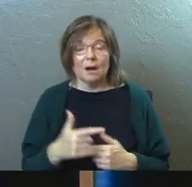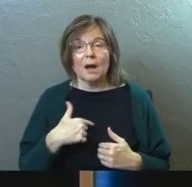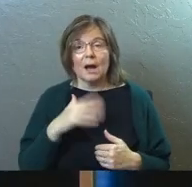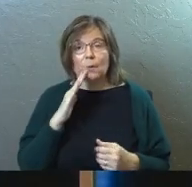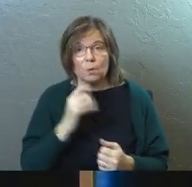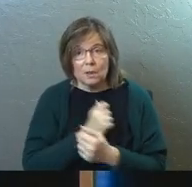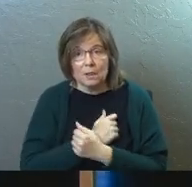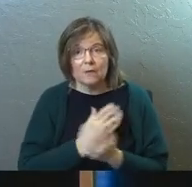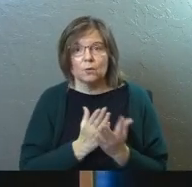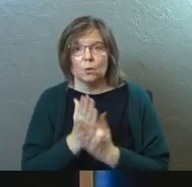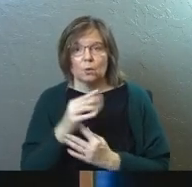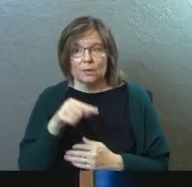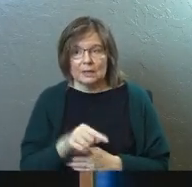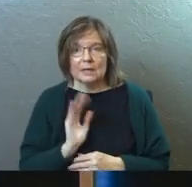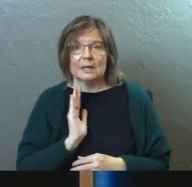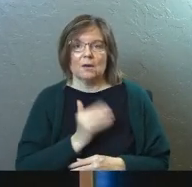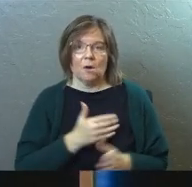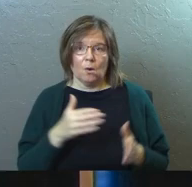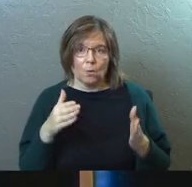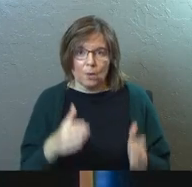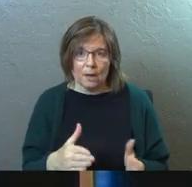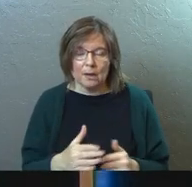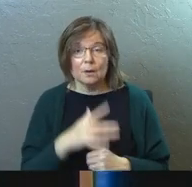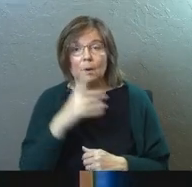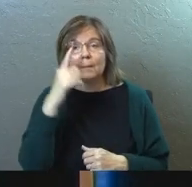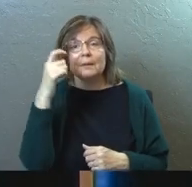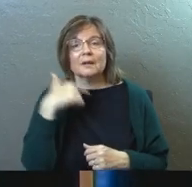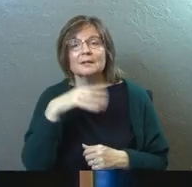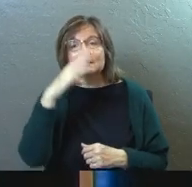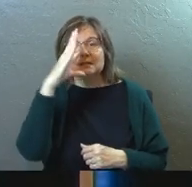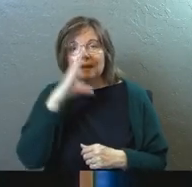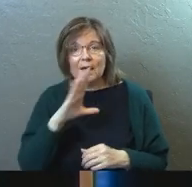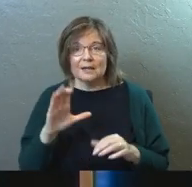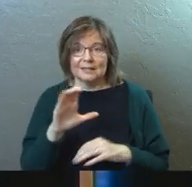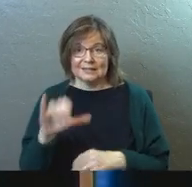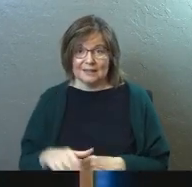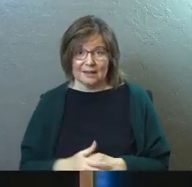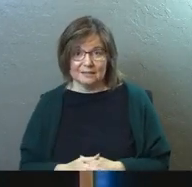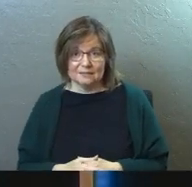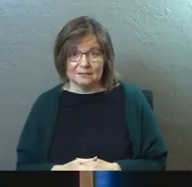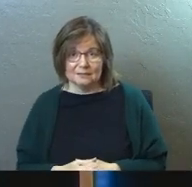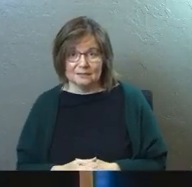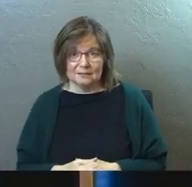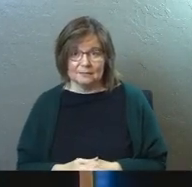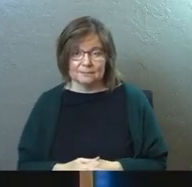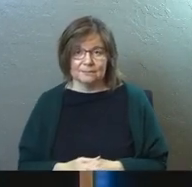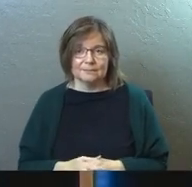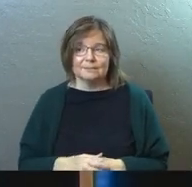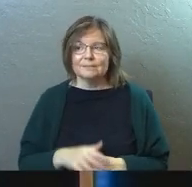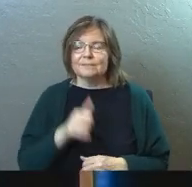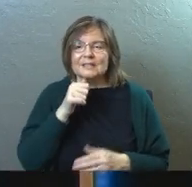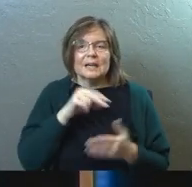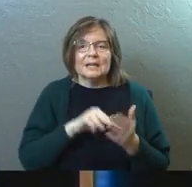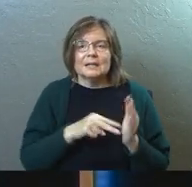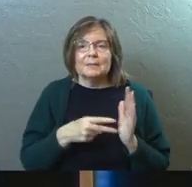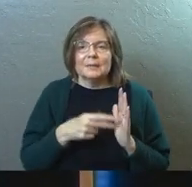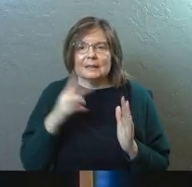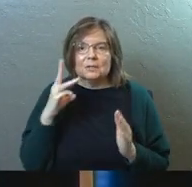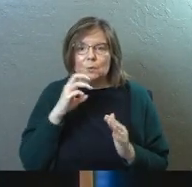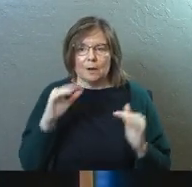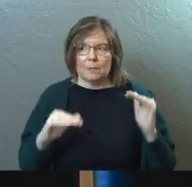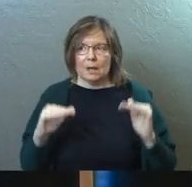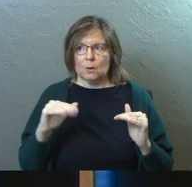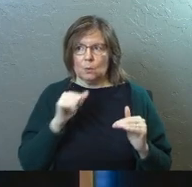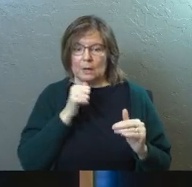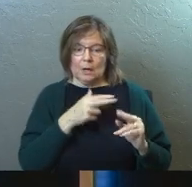I'm going to love you through this in our way, because God does that. It doesn't mean this weird